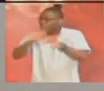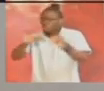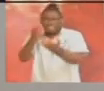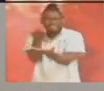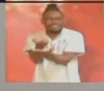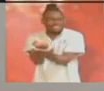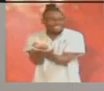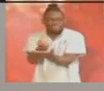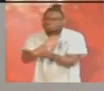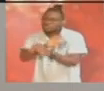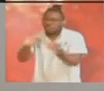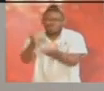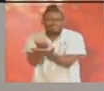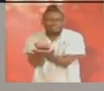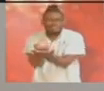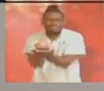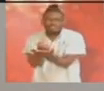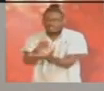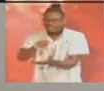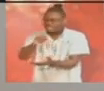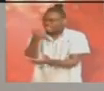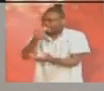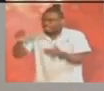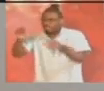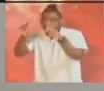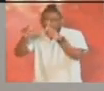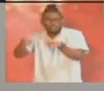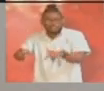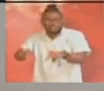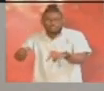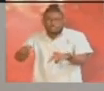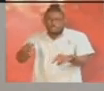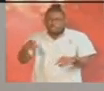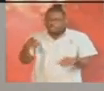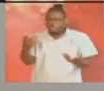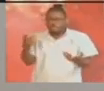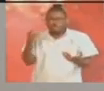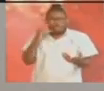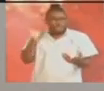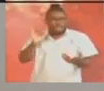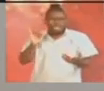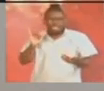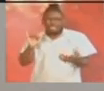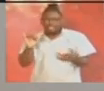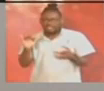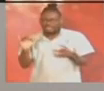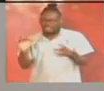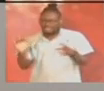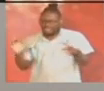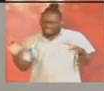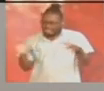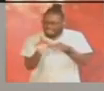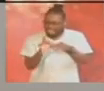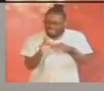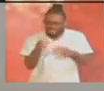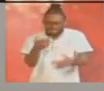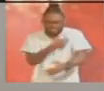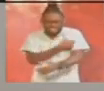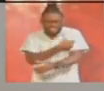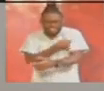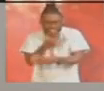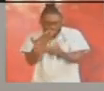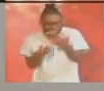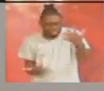any person who has a related condition that is being related to the issue of clots and the AstraZeneca vaccine. As